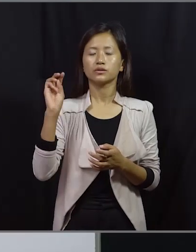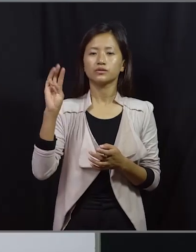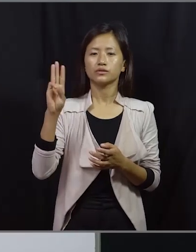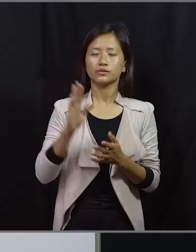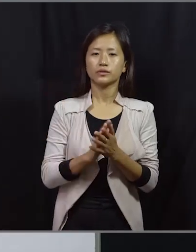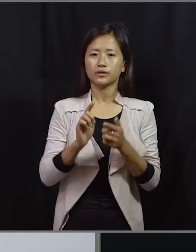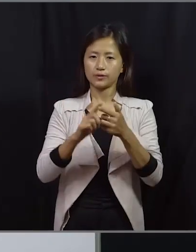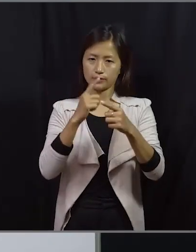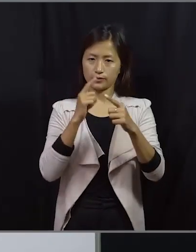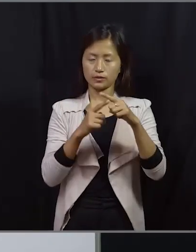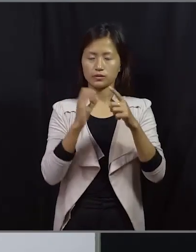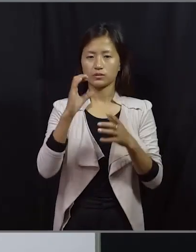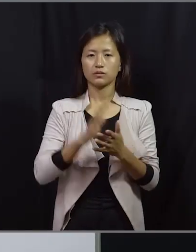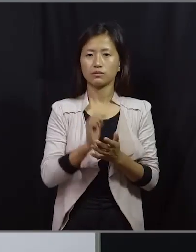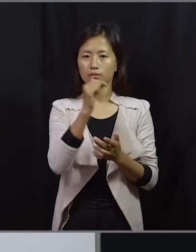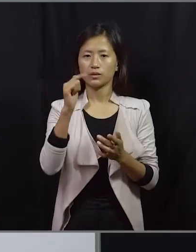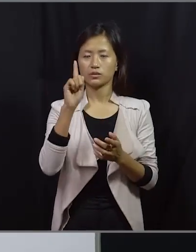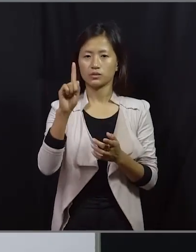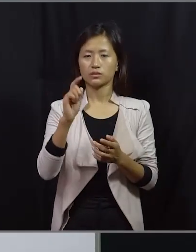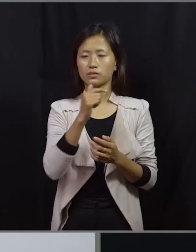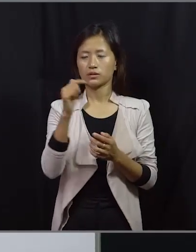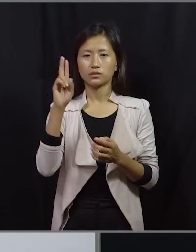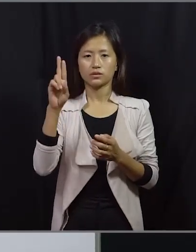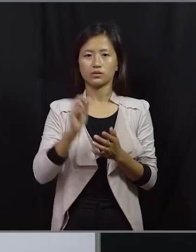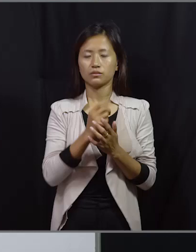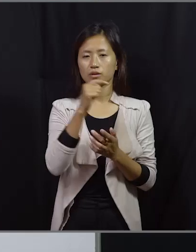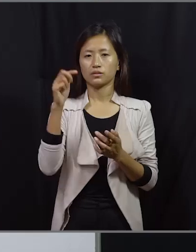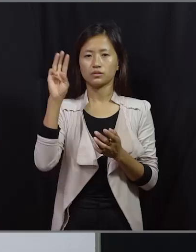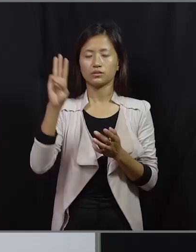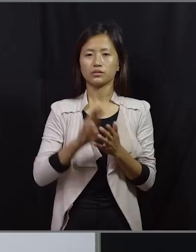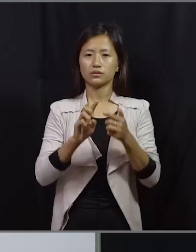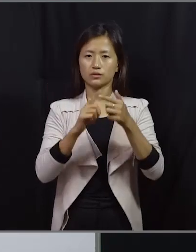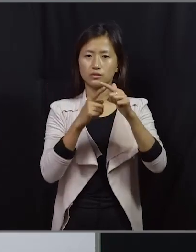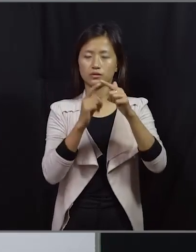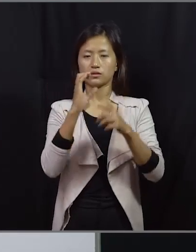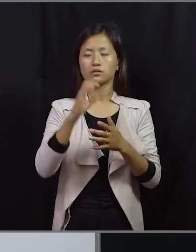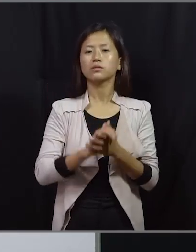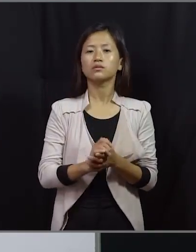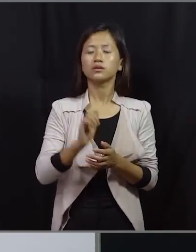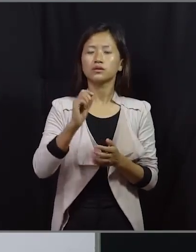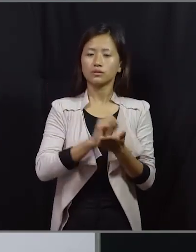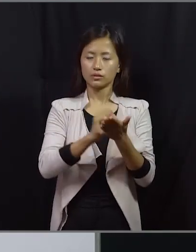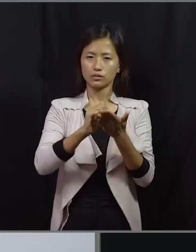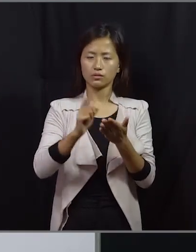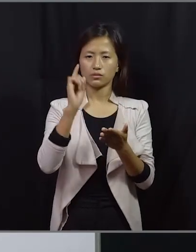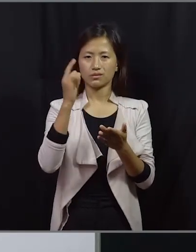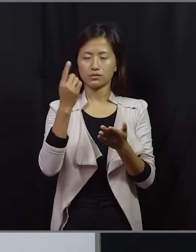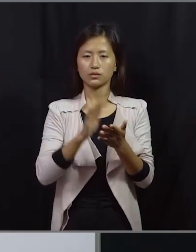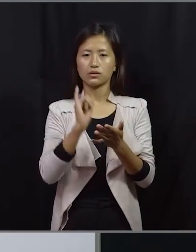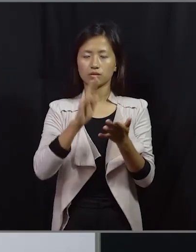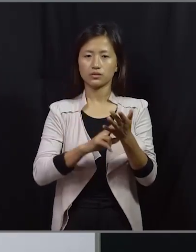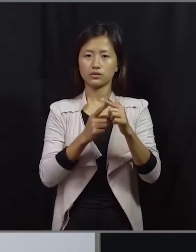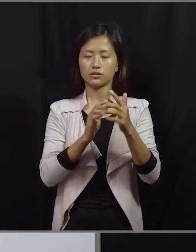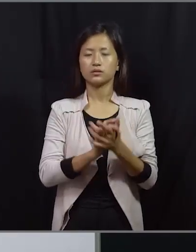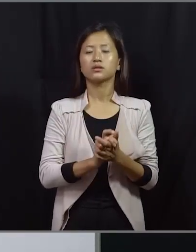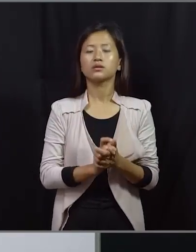3, etc. And here -1, -2 and -3, etc. Here I am writing only the integers, but you know